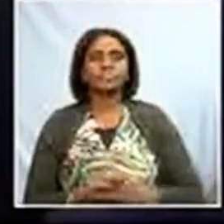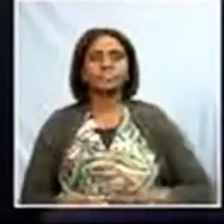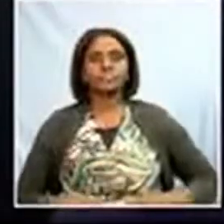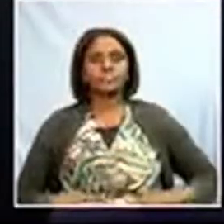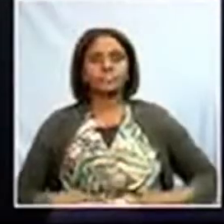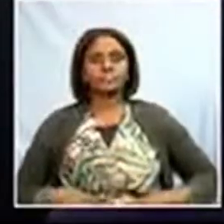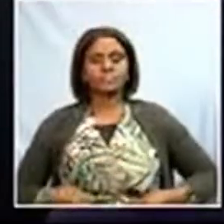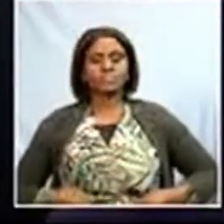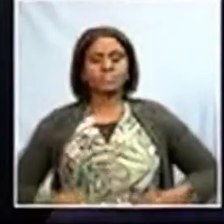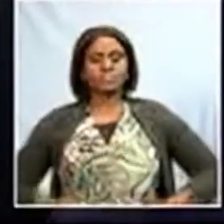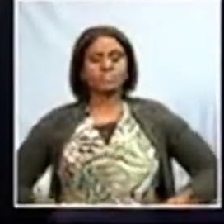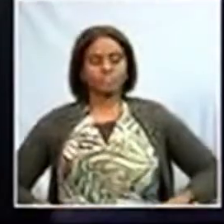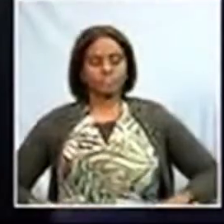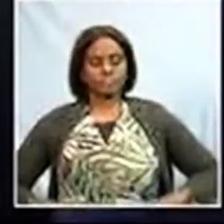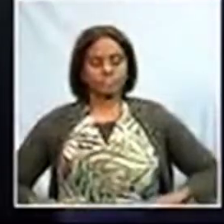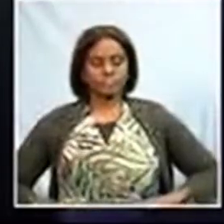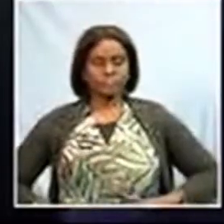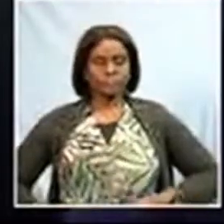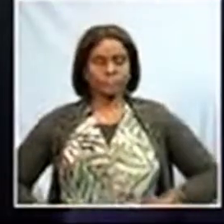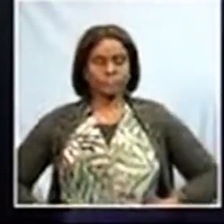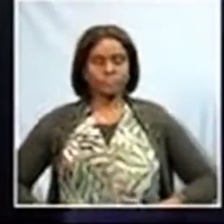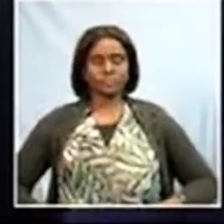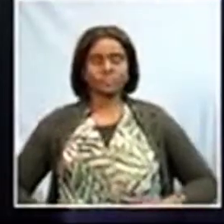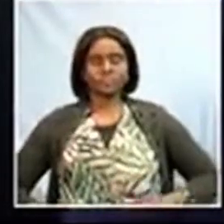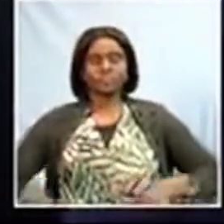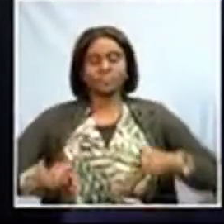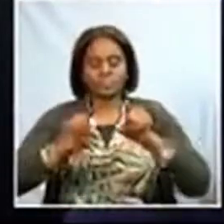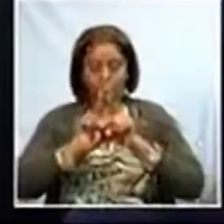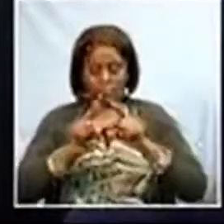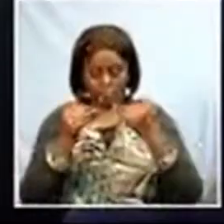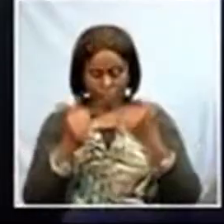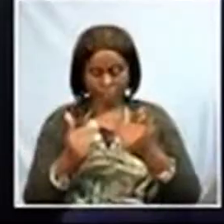And an inventory is